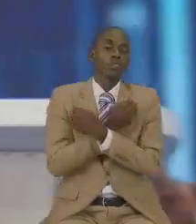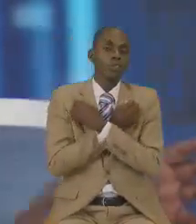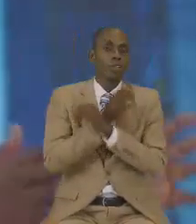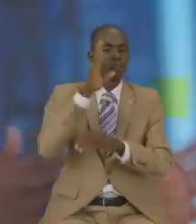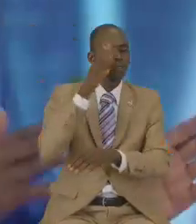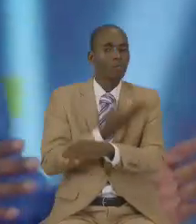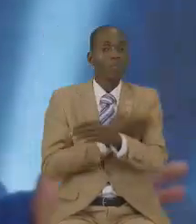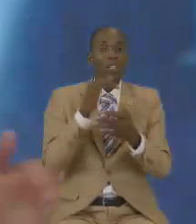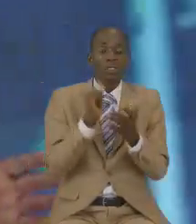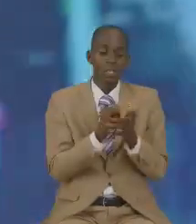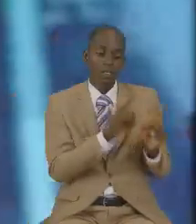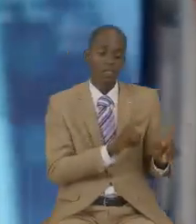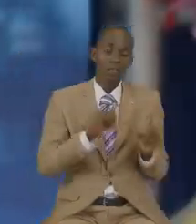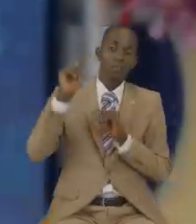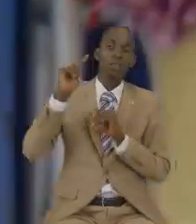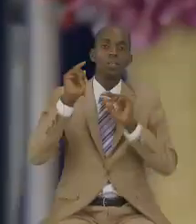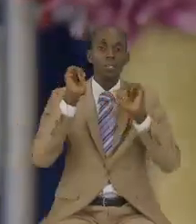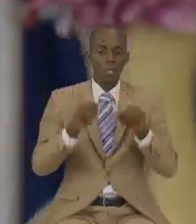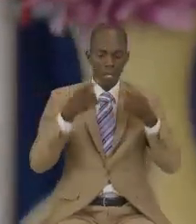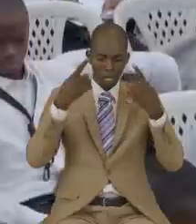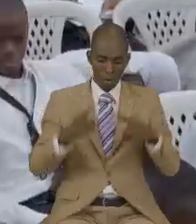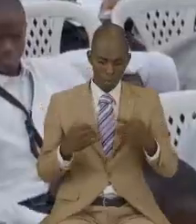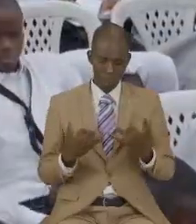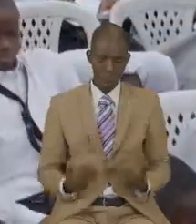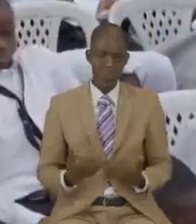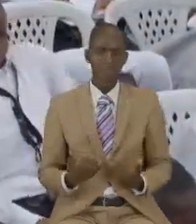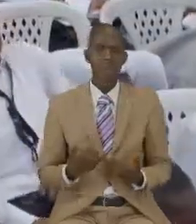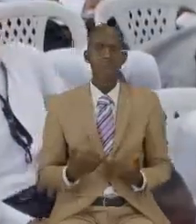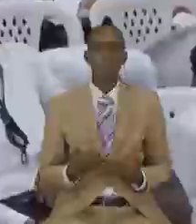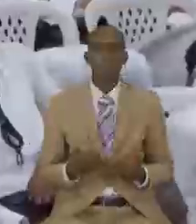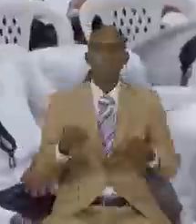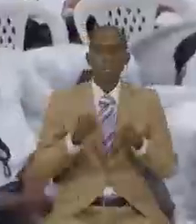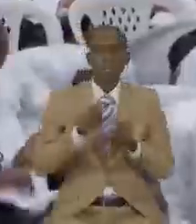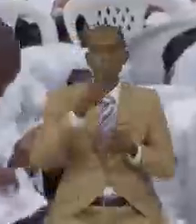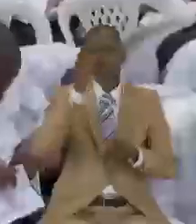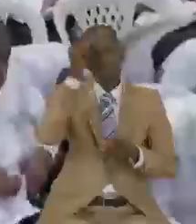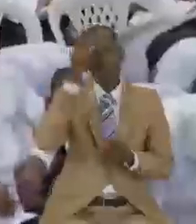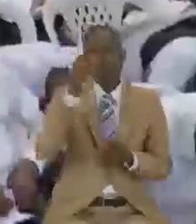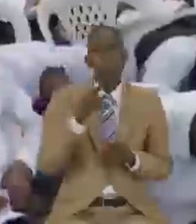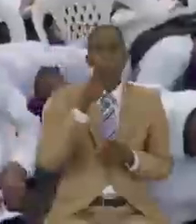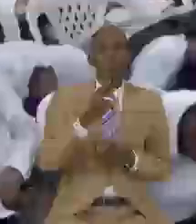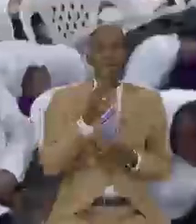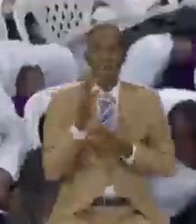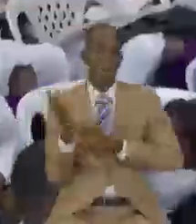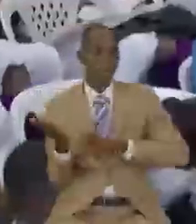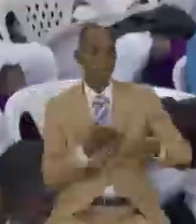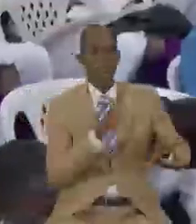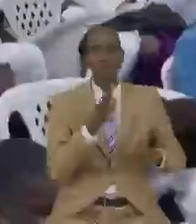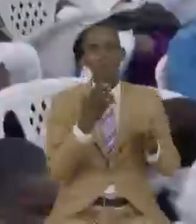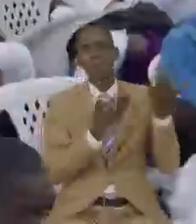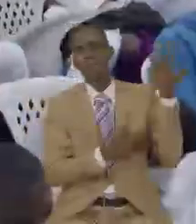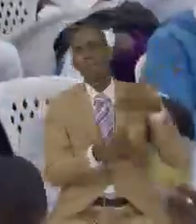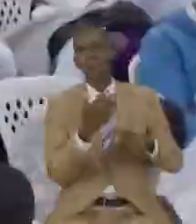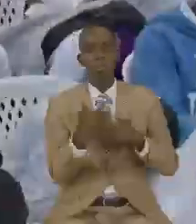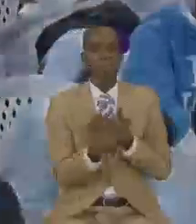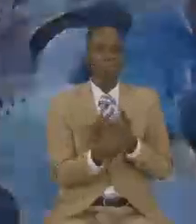That translation can take place right now. As you understand, you're leaving your past behind, and you're